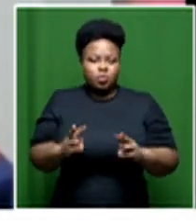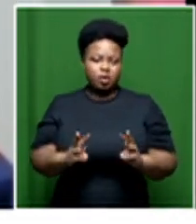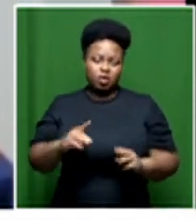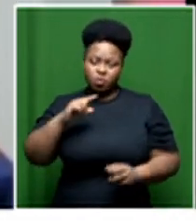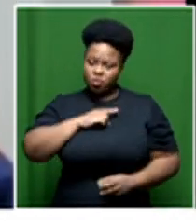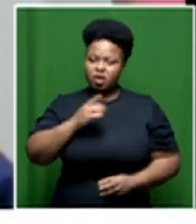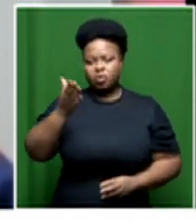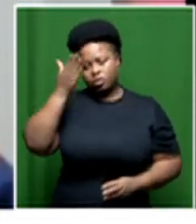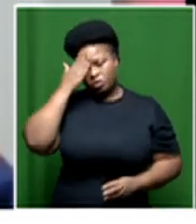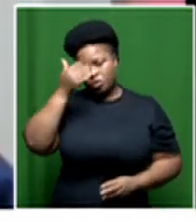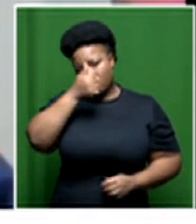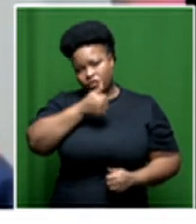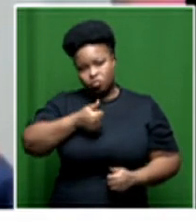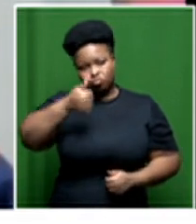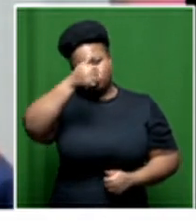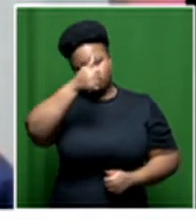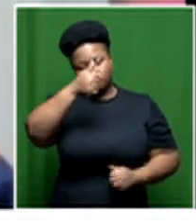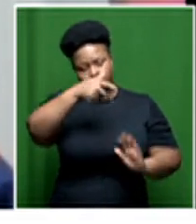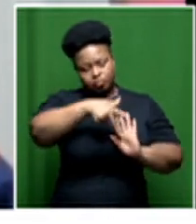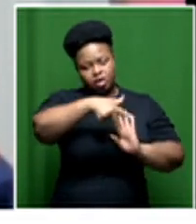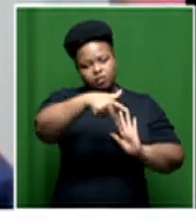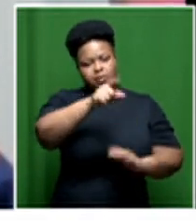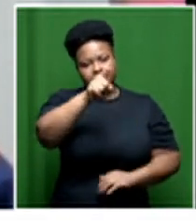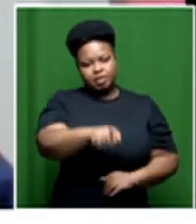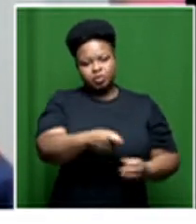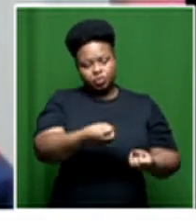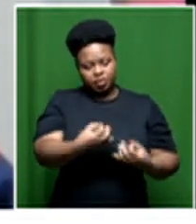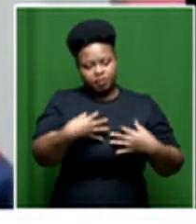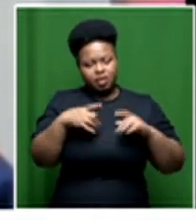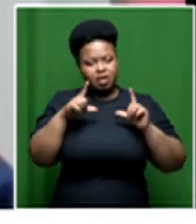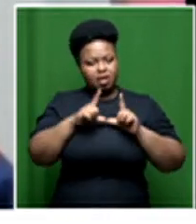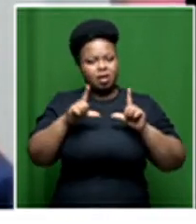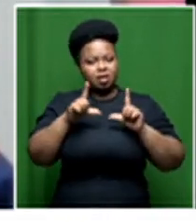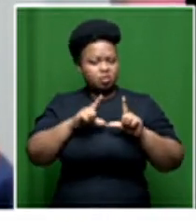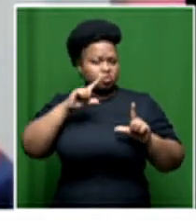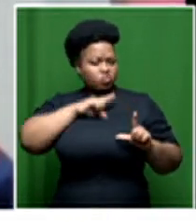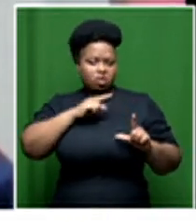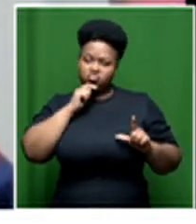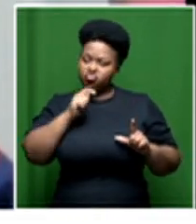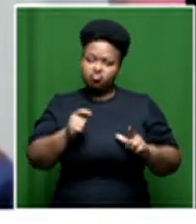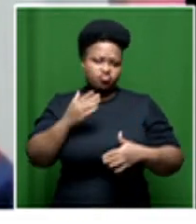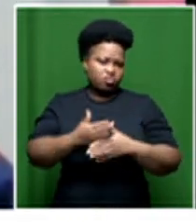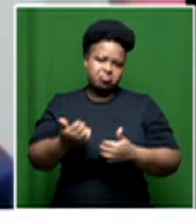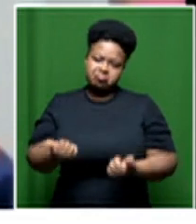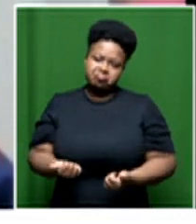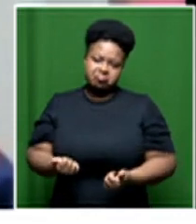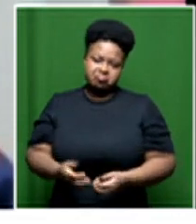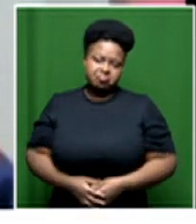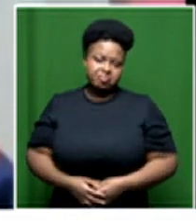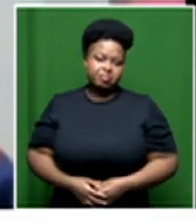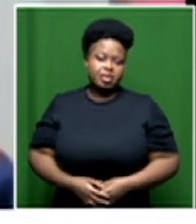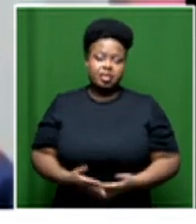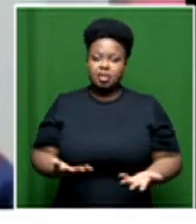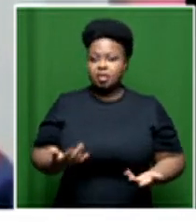that while authorities are to grant a license, because it has been proven to be working. And it would